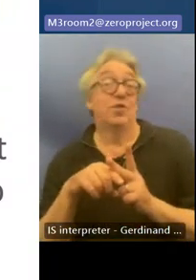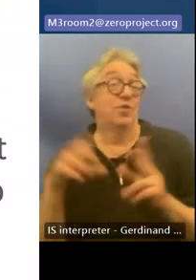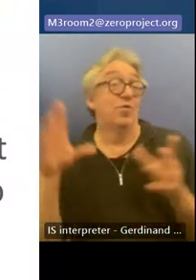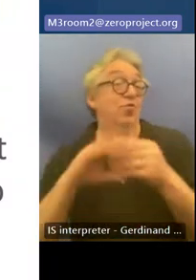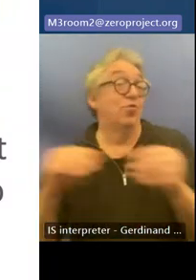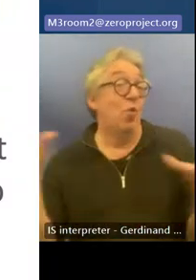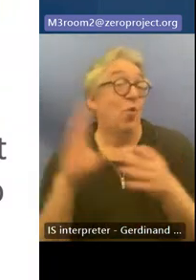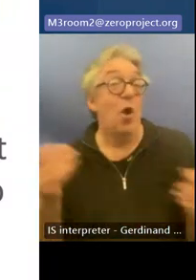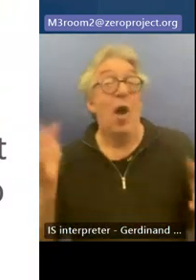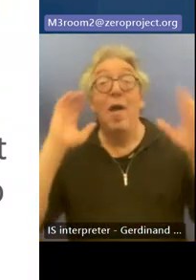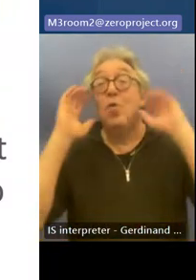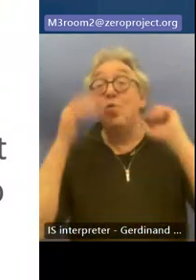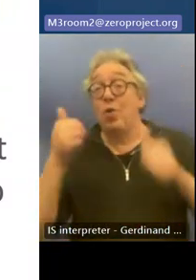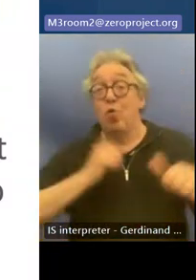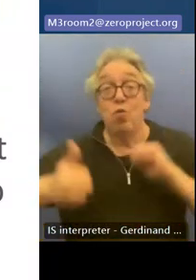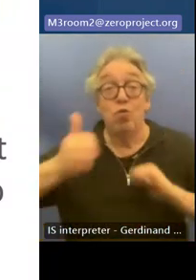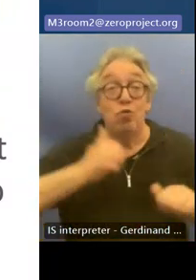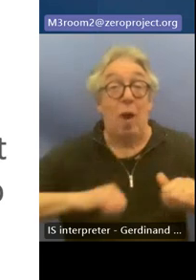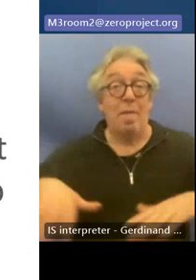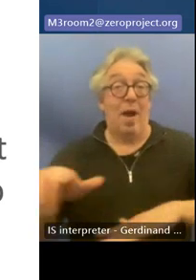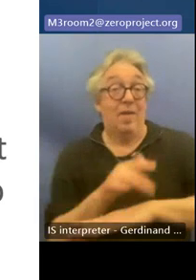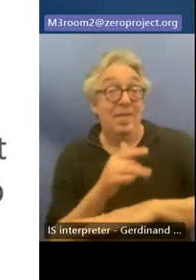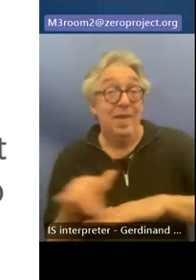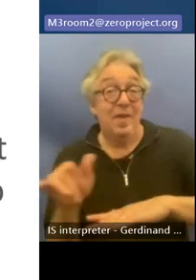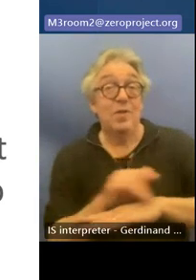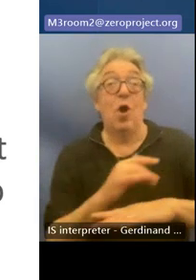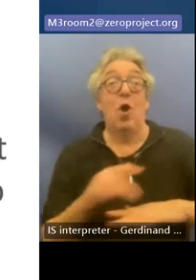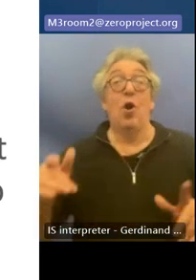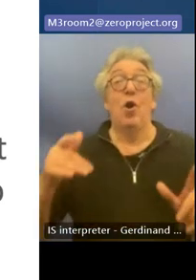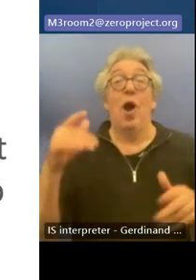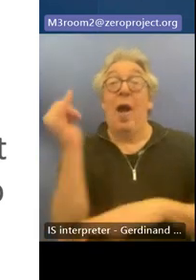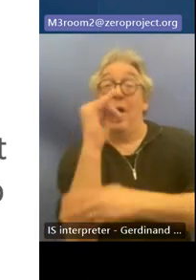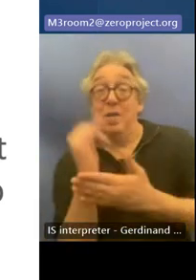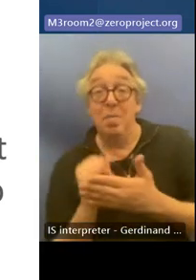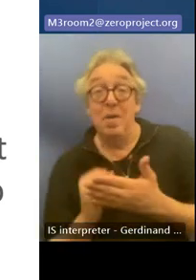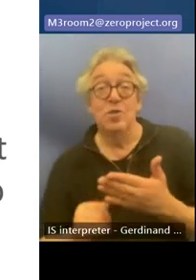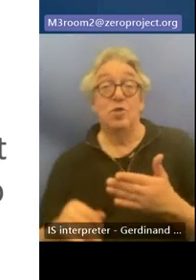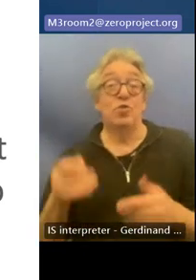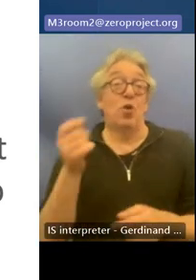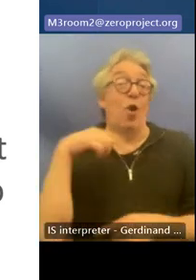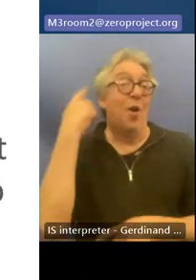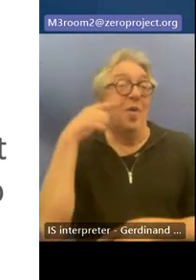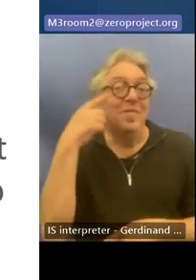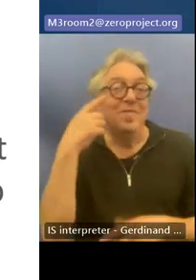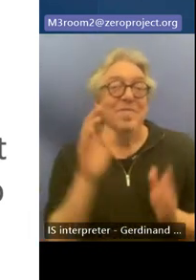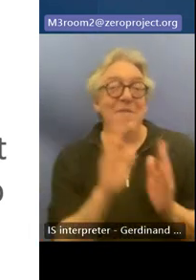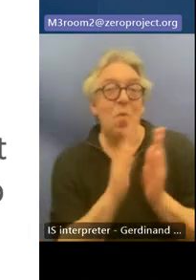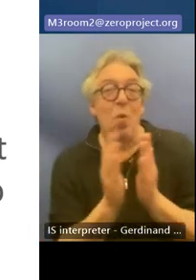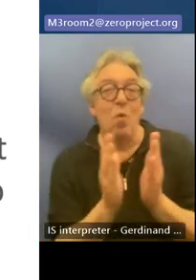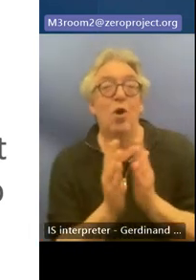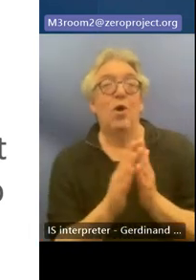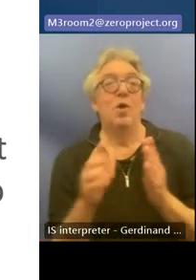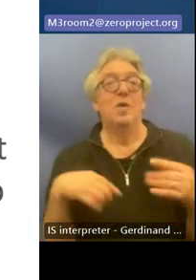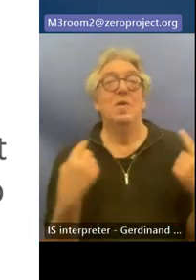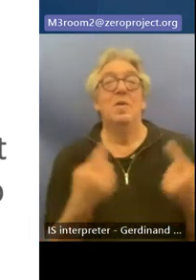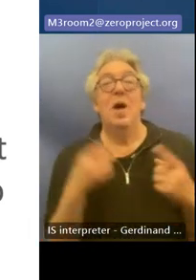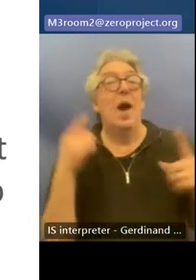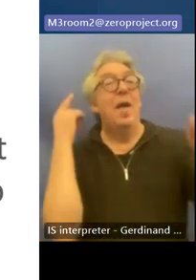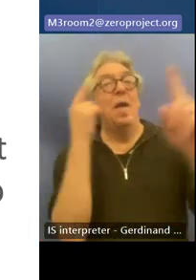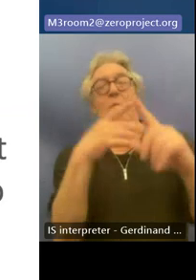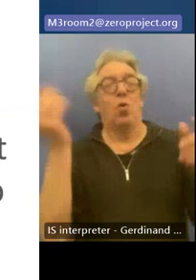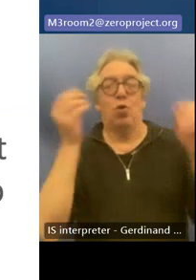drama to create educational content that focus on raising awareness on different challenges young adolescents are encountering within